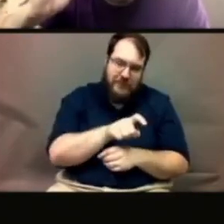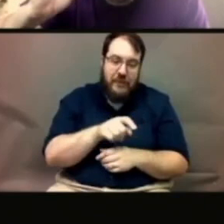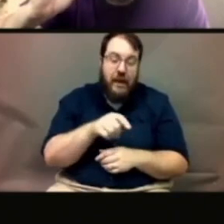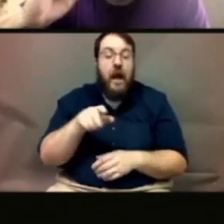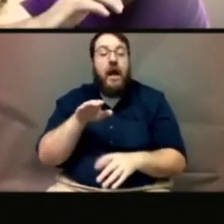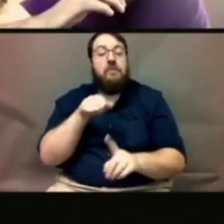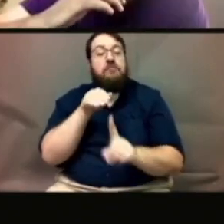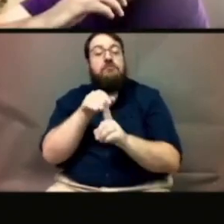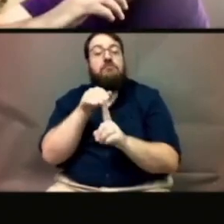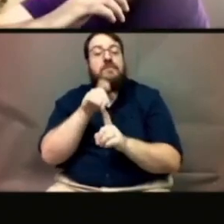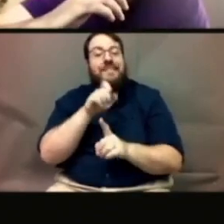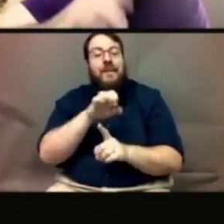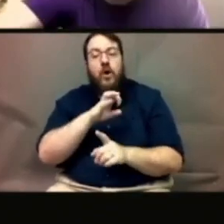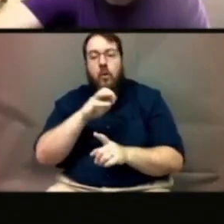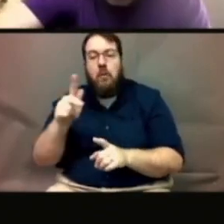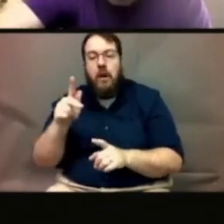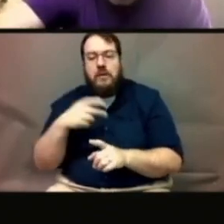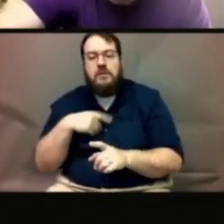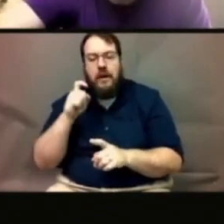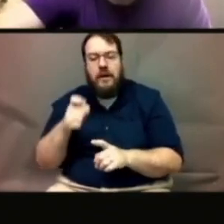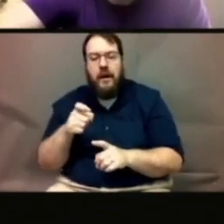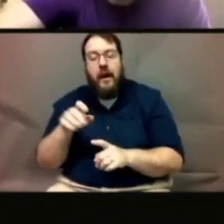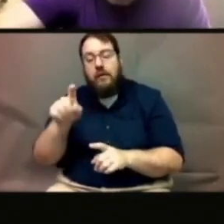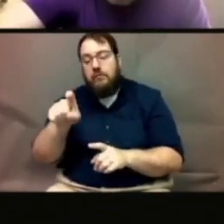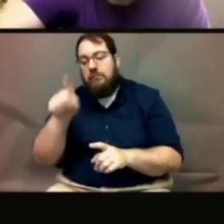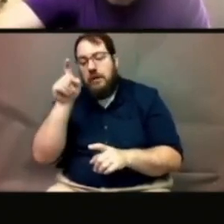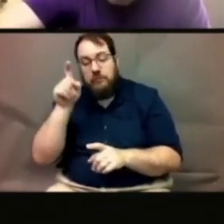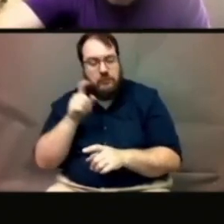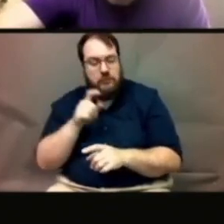to come back, and I can unpop. So it's like a pop it.